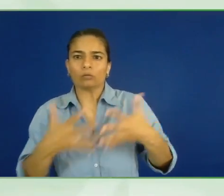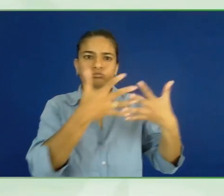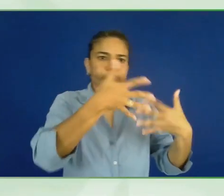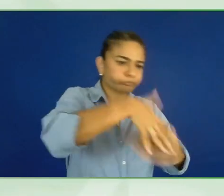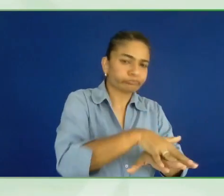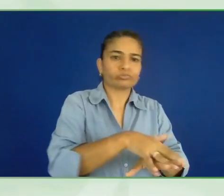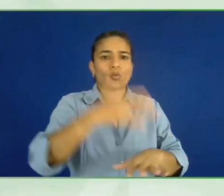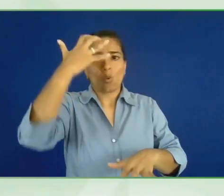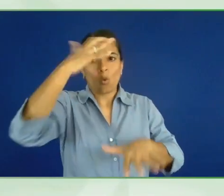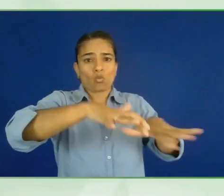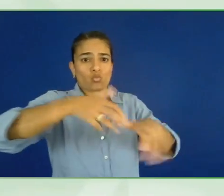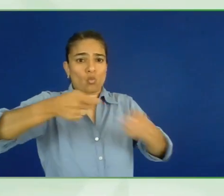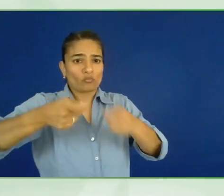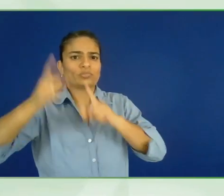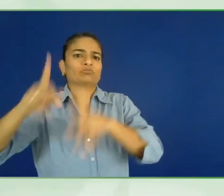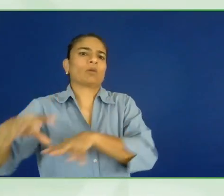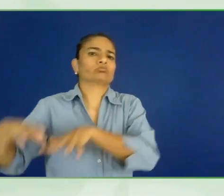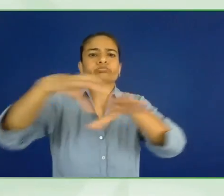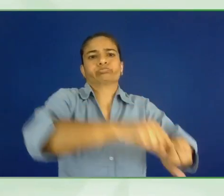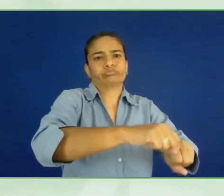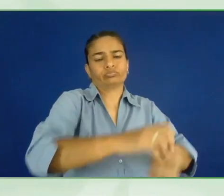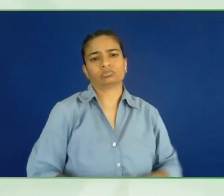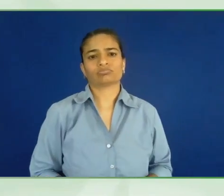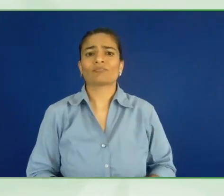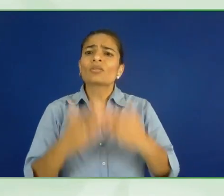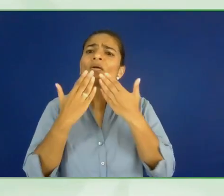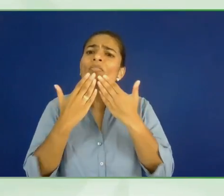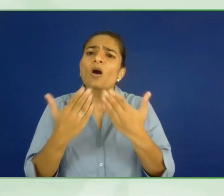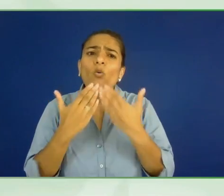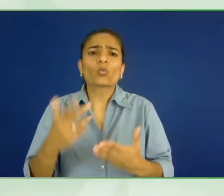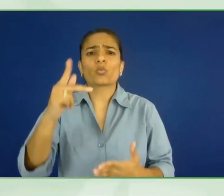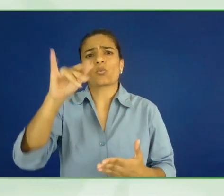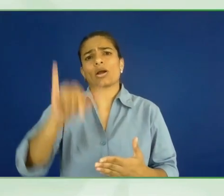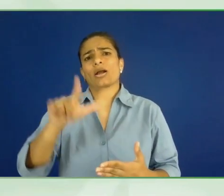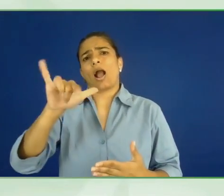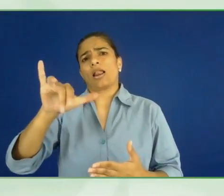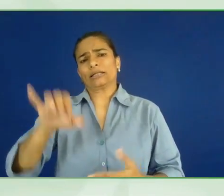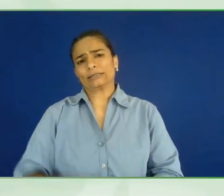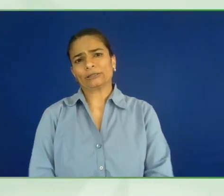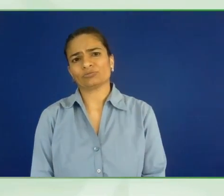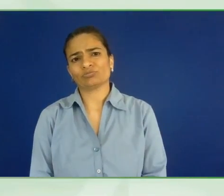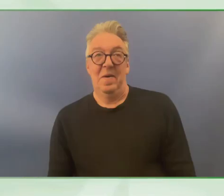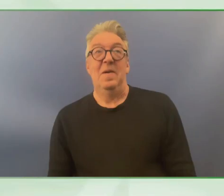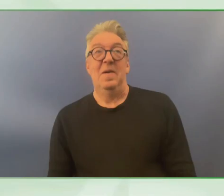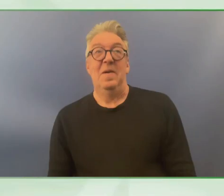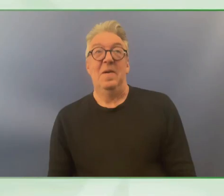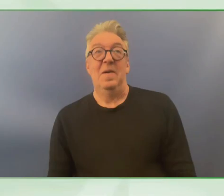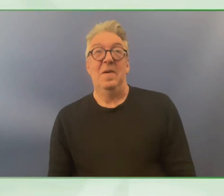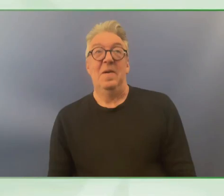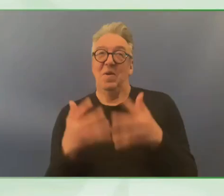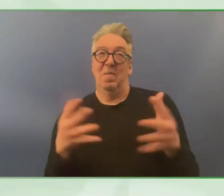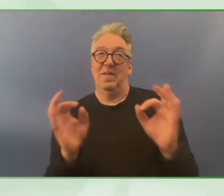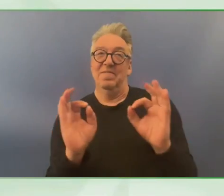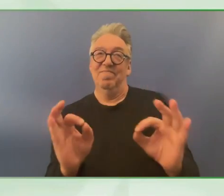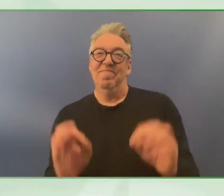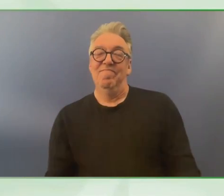Thank you very much. Gaëlle. Yeah, thank you. We have something similar in France. It's a national consultative